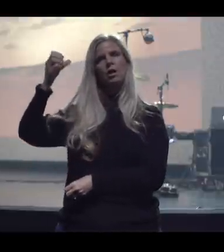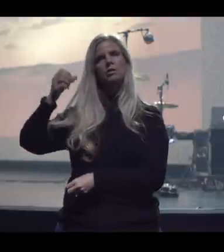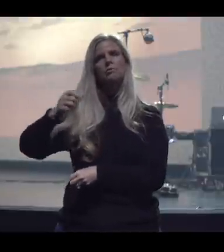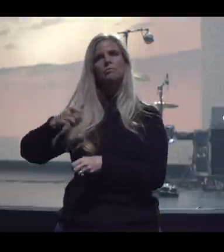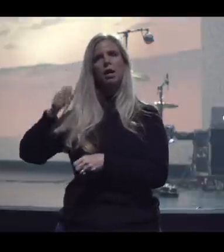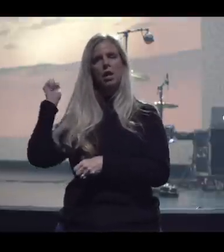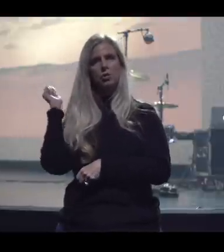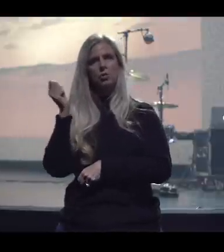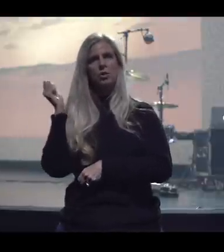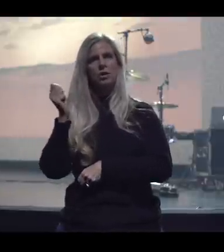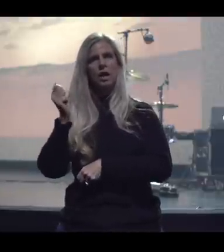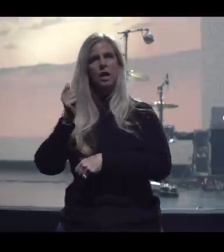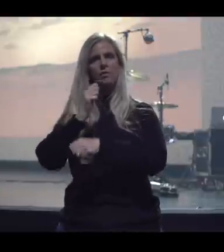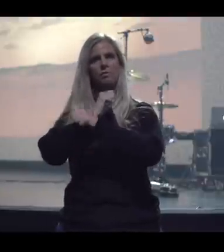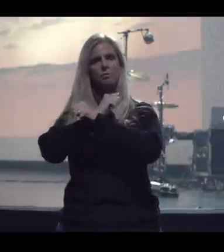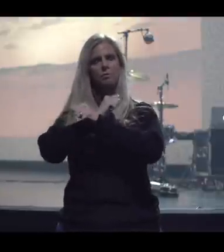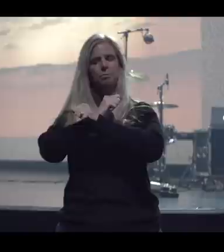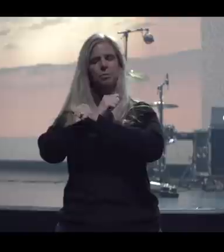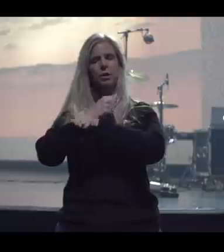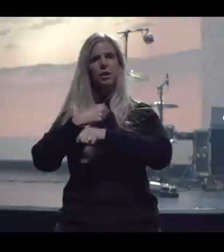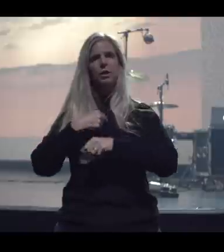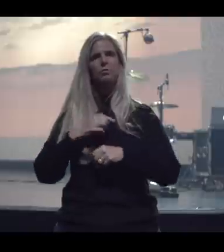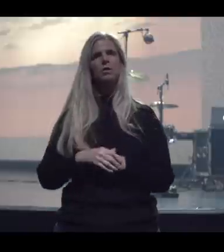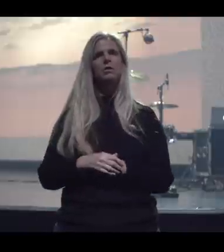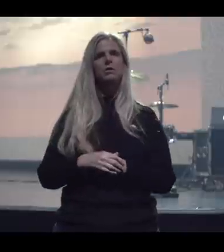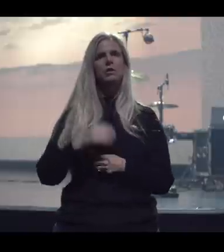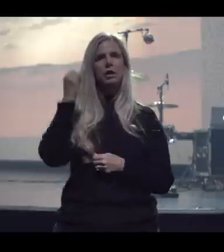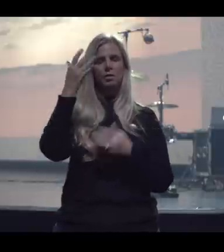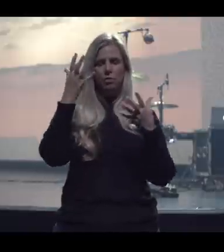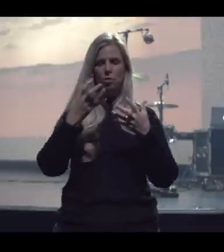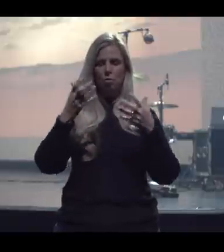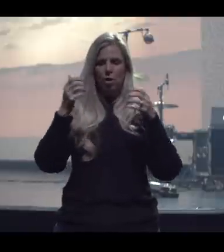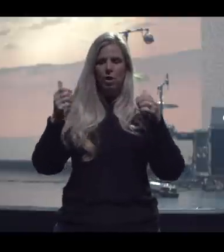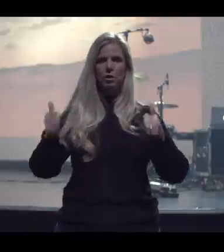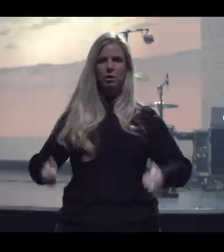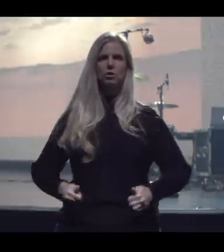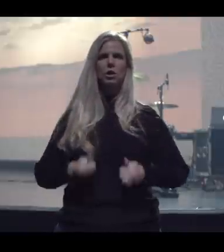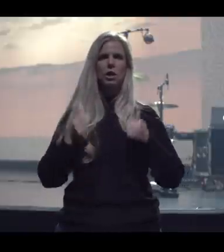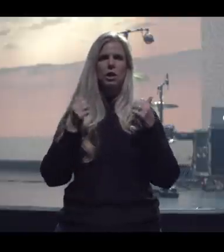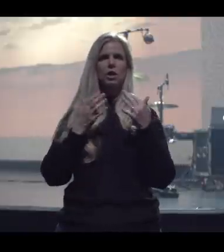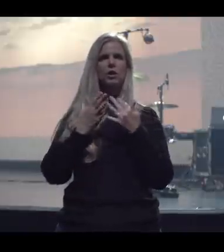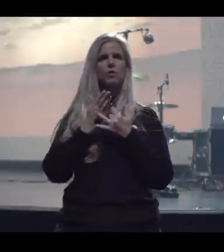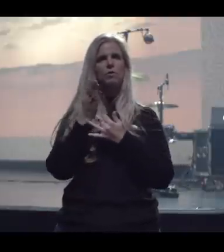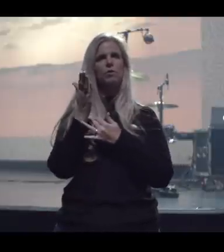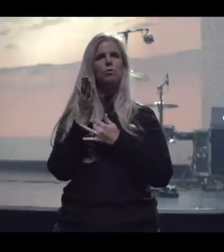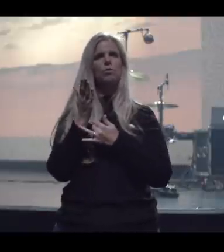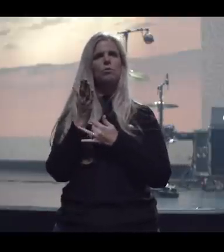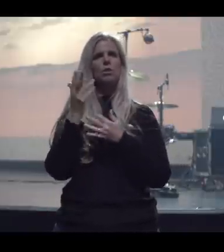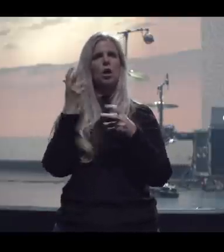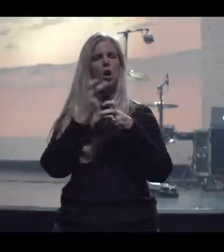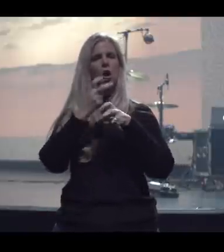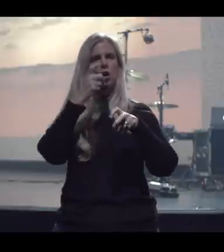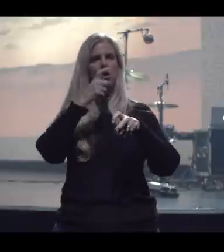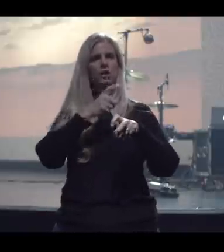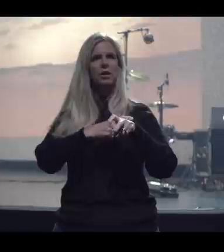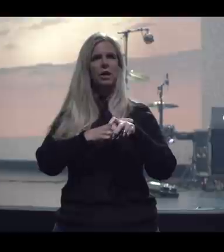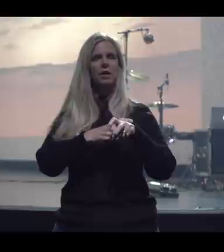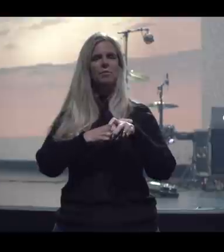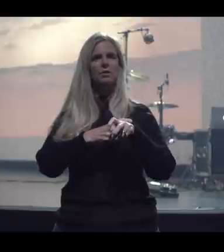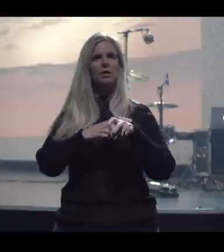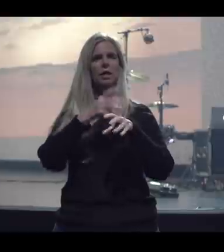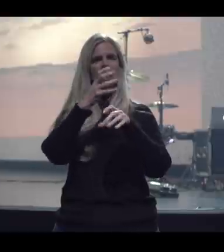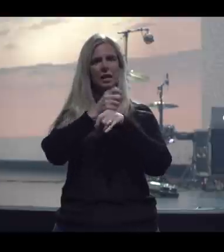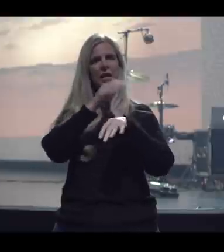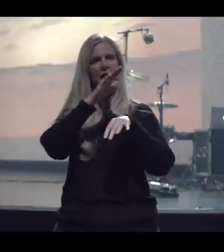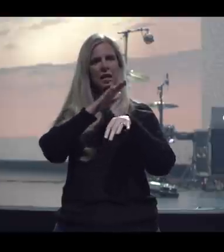If you want to survive surrounded by wolves, get on the shoulders of the shepherd. We're